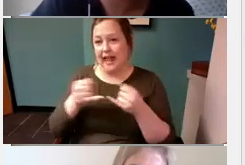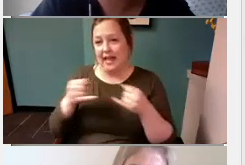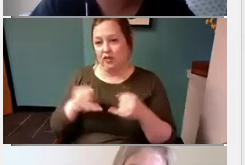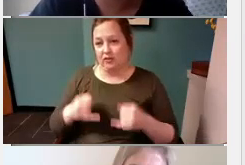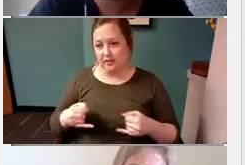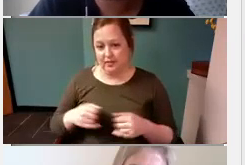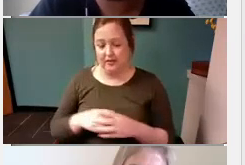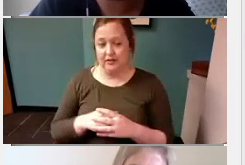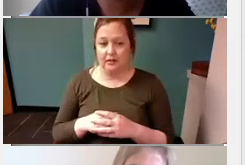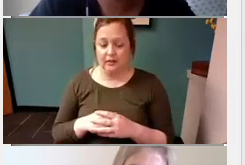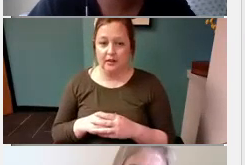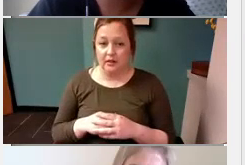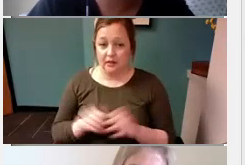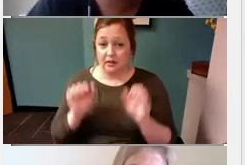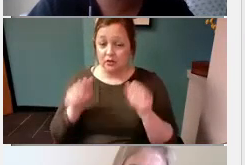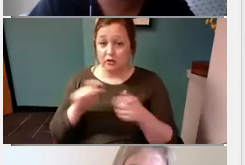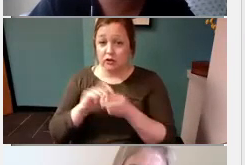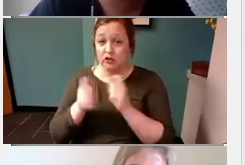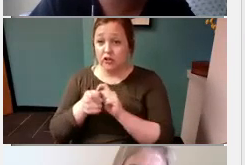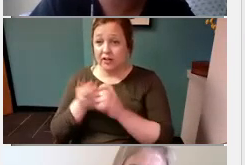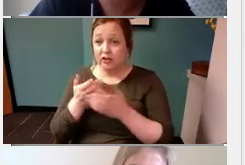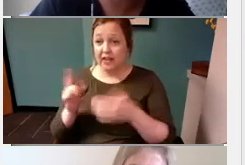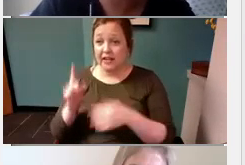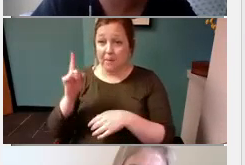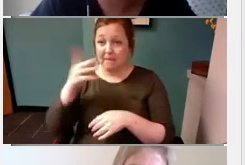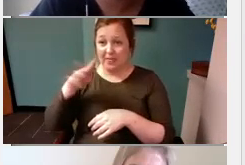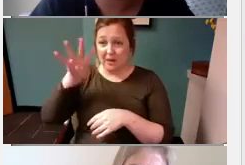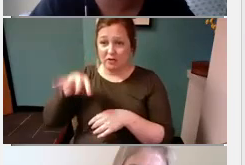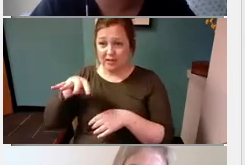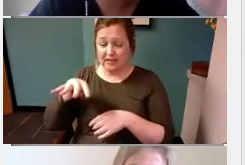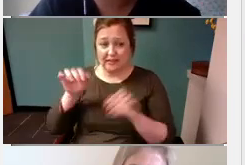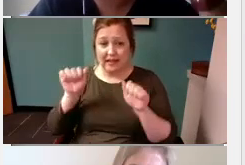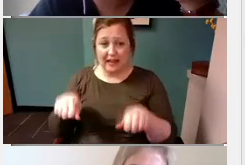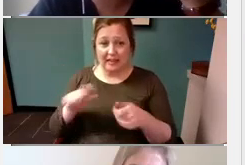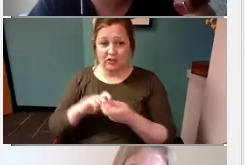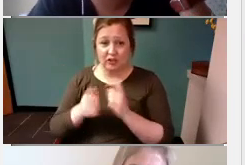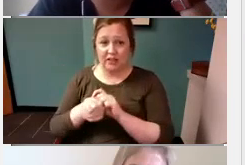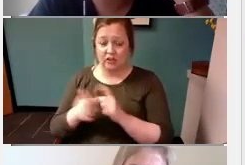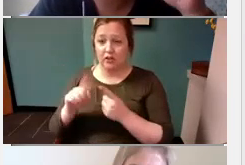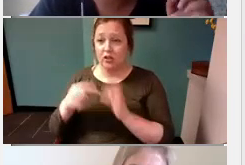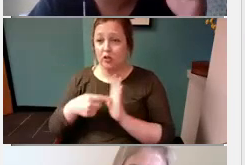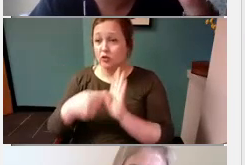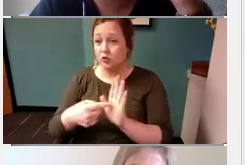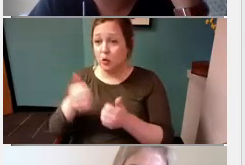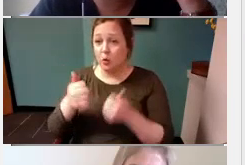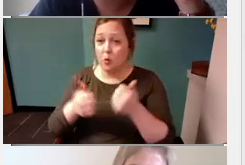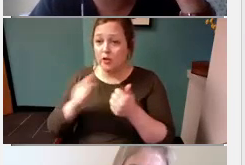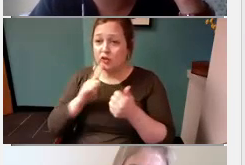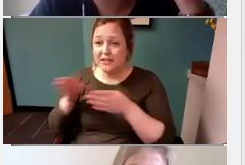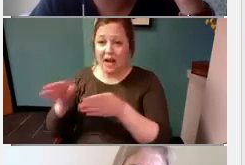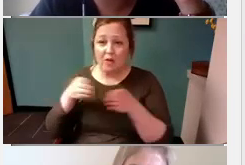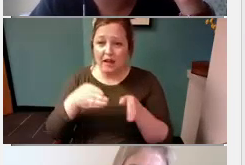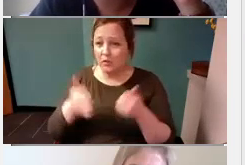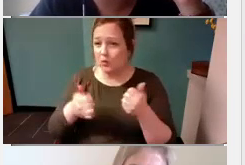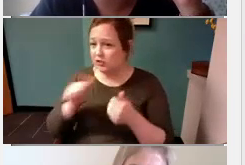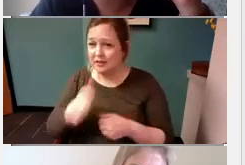particular adjacency matrix here to show that one edge is a directed one or not. Now, before I change